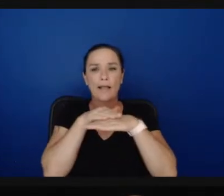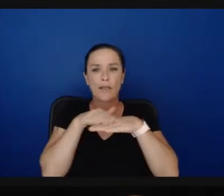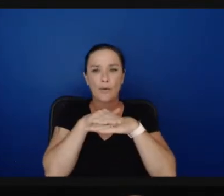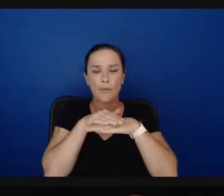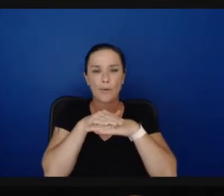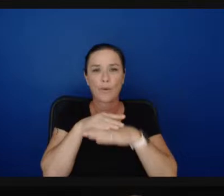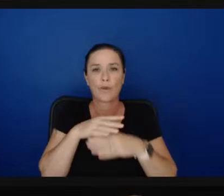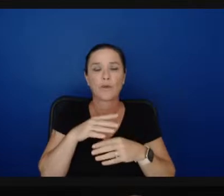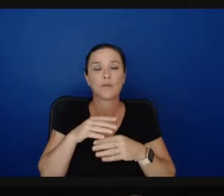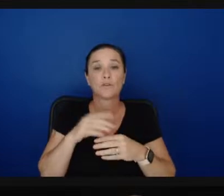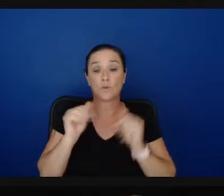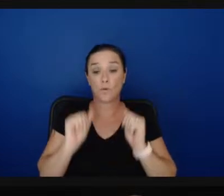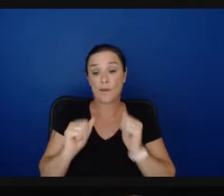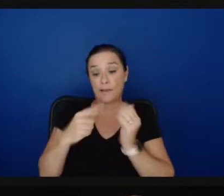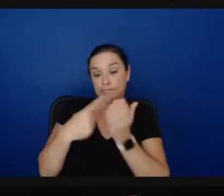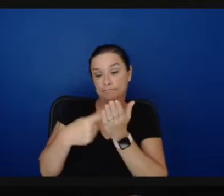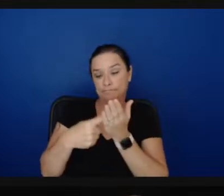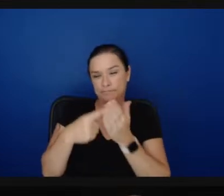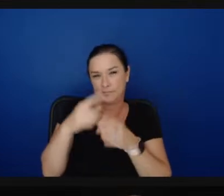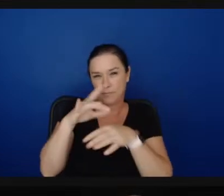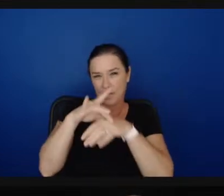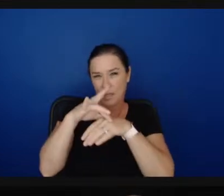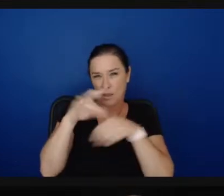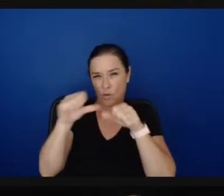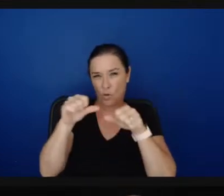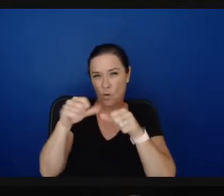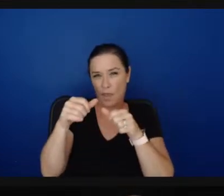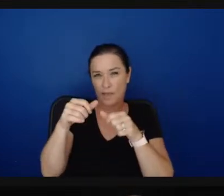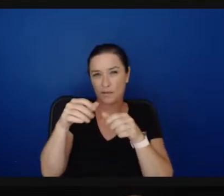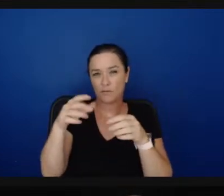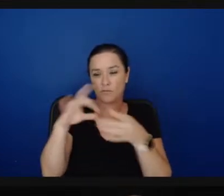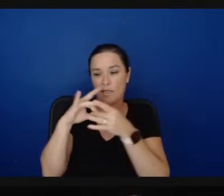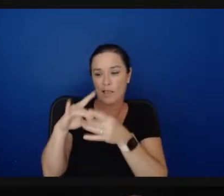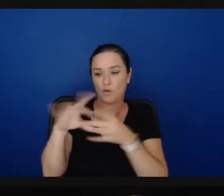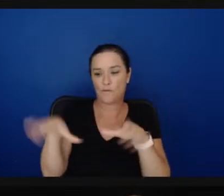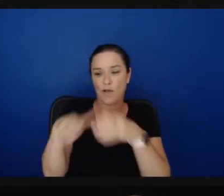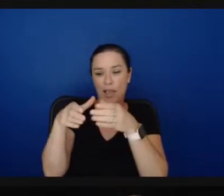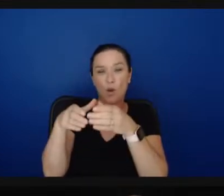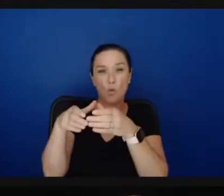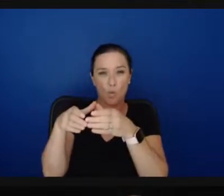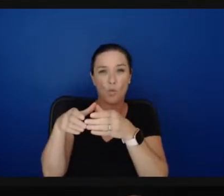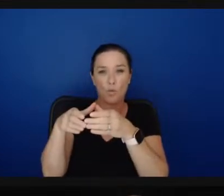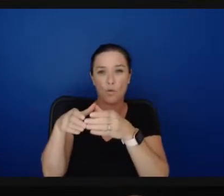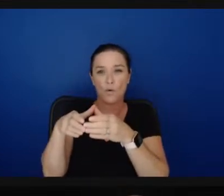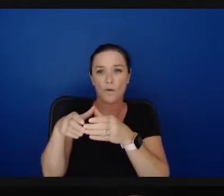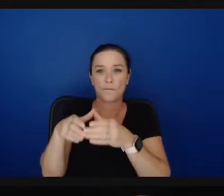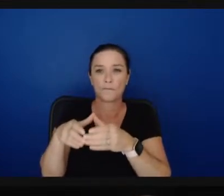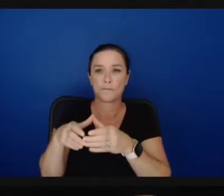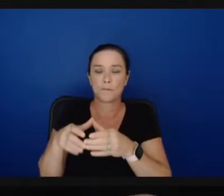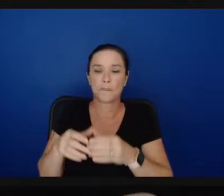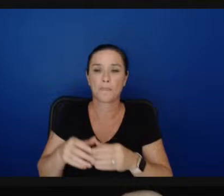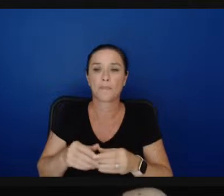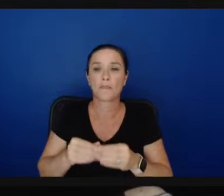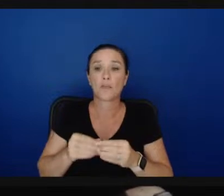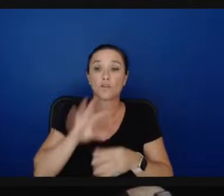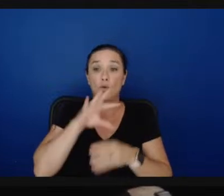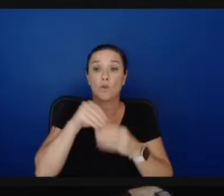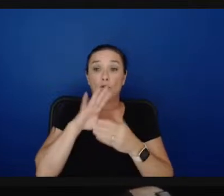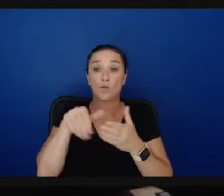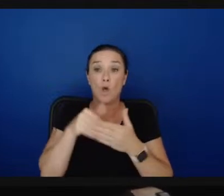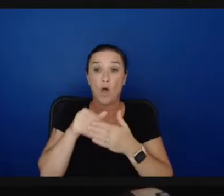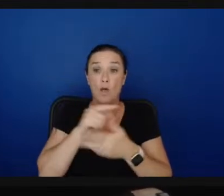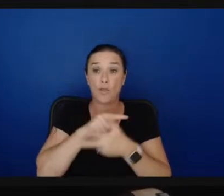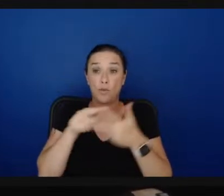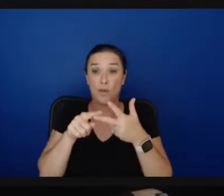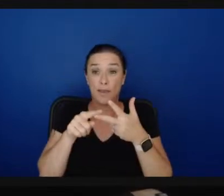volcanic earthquakes here. And making a cross-section that includes all three of those upper